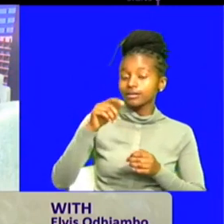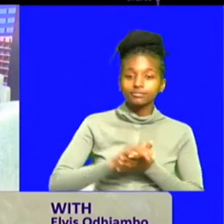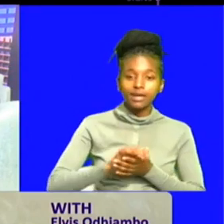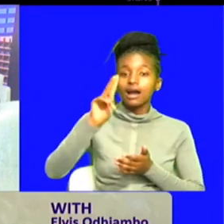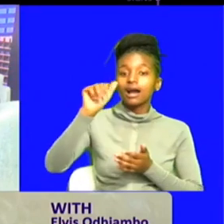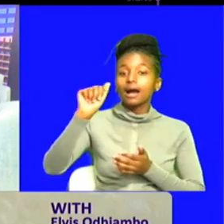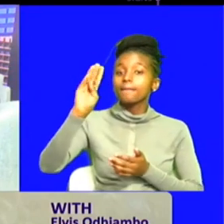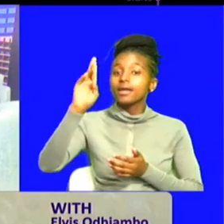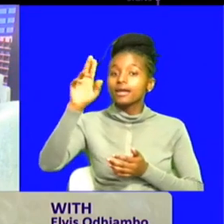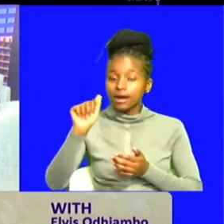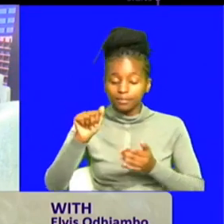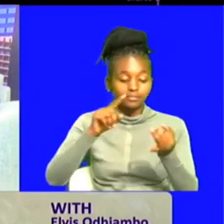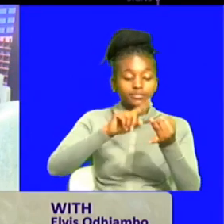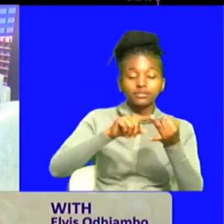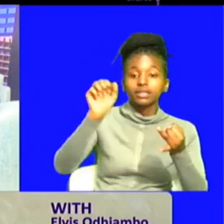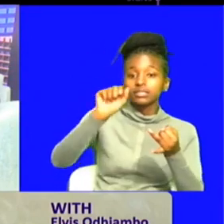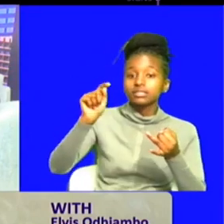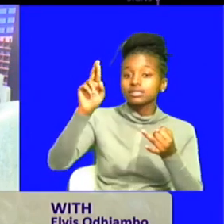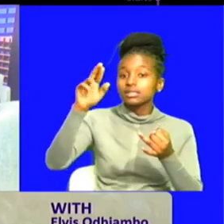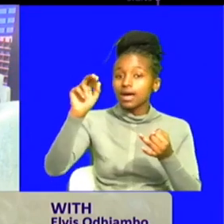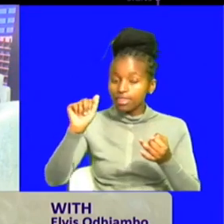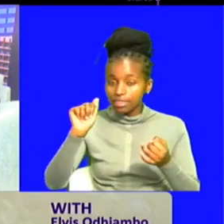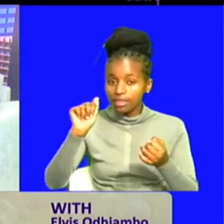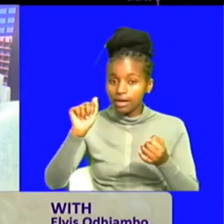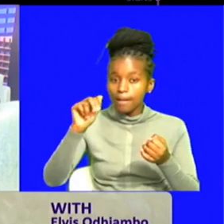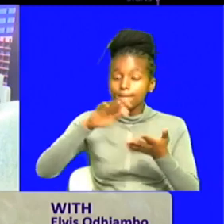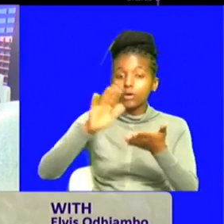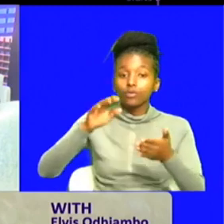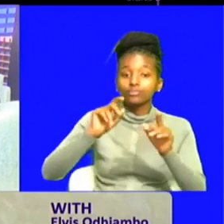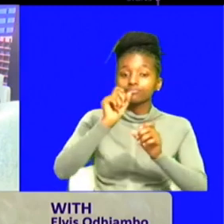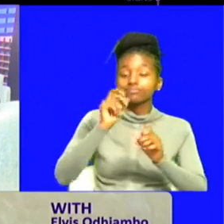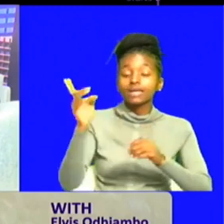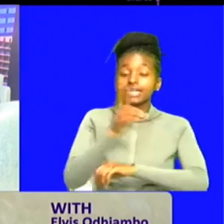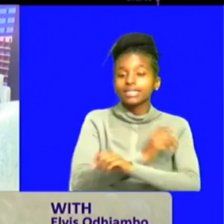2013 champions. Daystar are also involved in Group C. Then we have Kisumu.